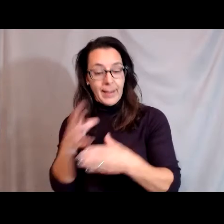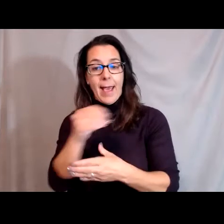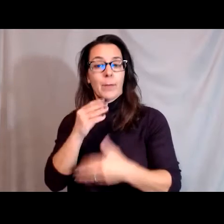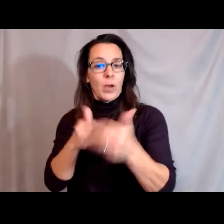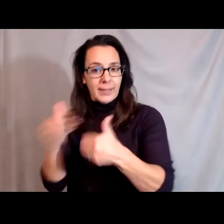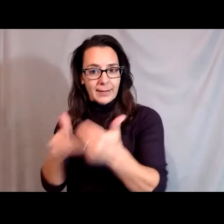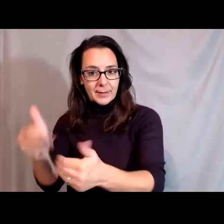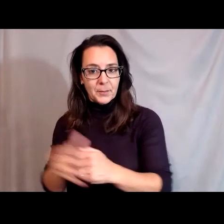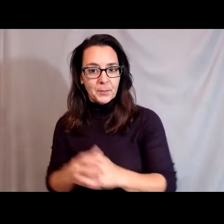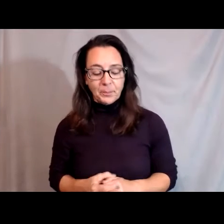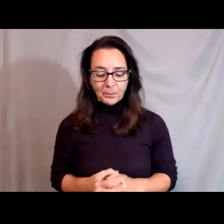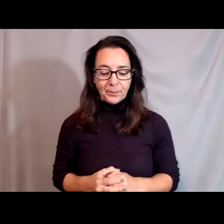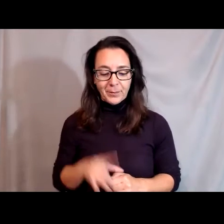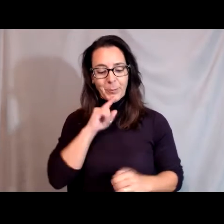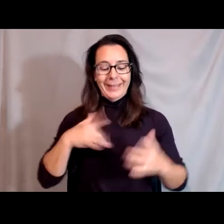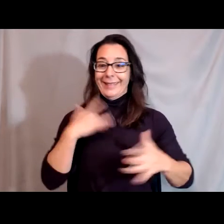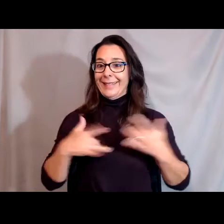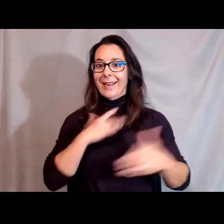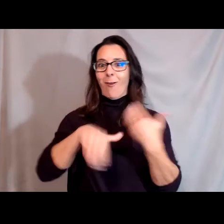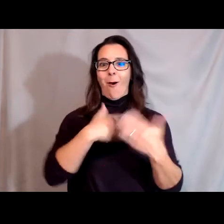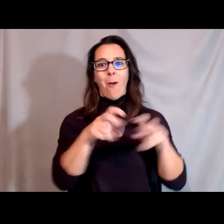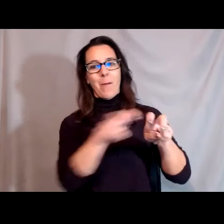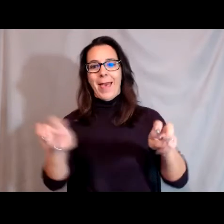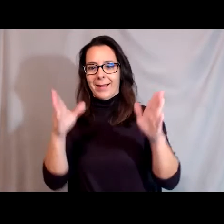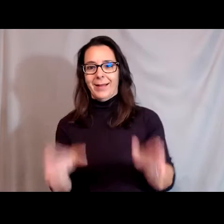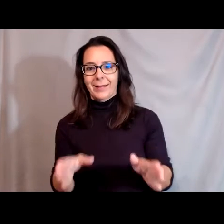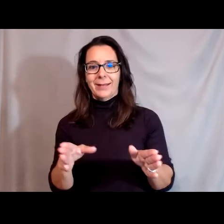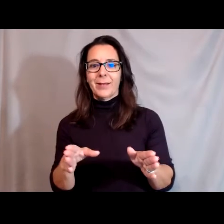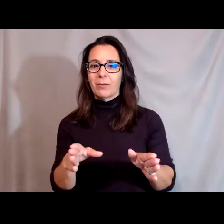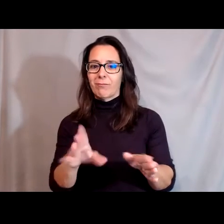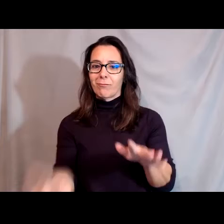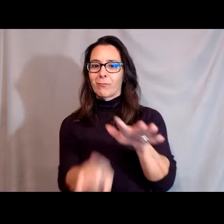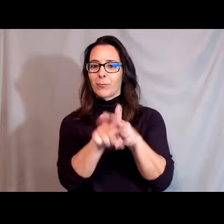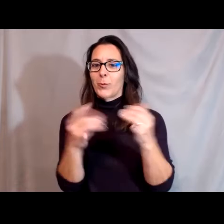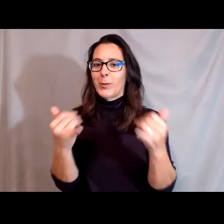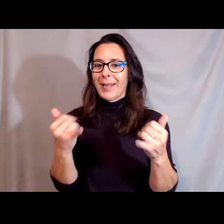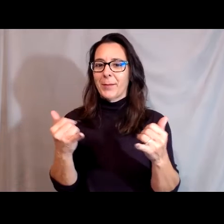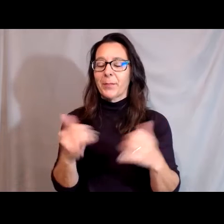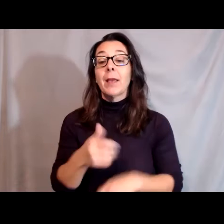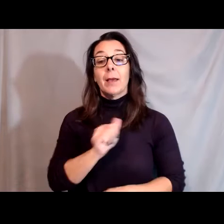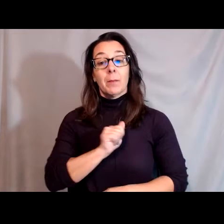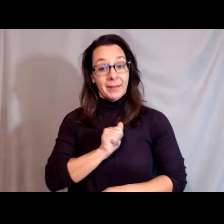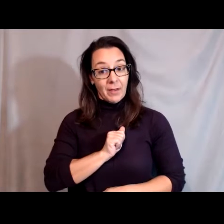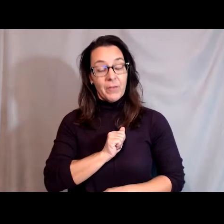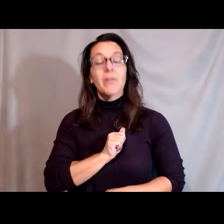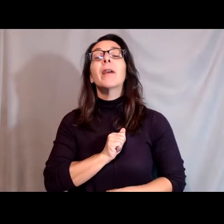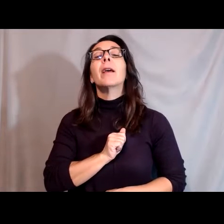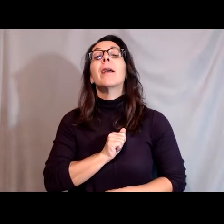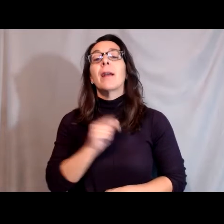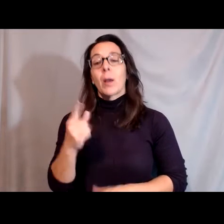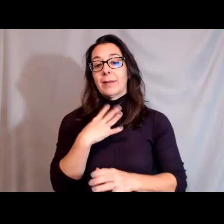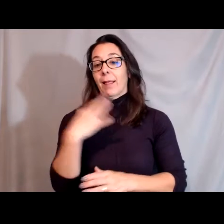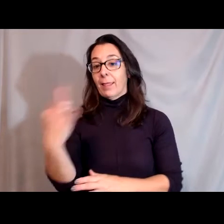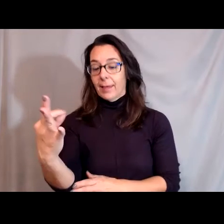excited to have all of the panelists that are here today. Just to give you a little bit of background on myself, I was elected chair of the